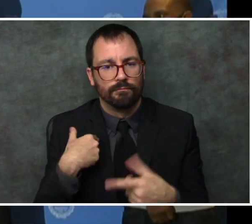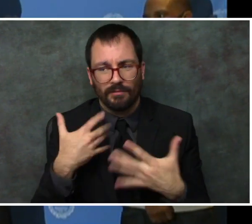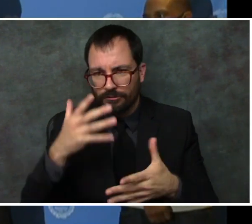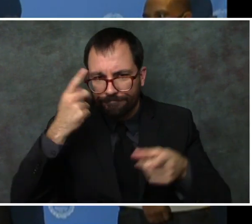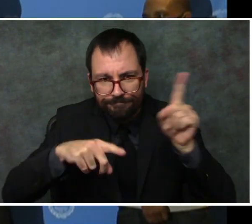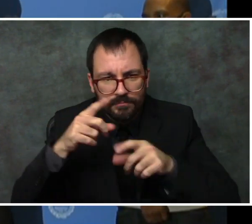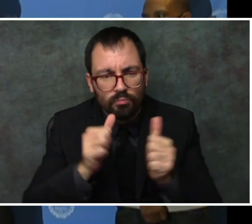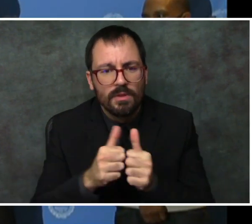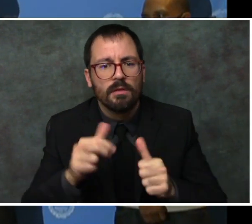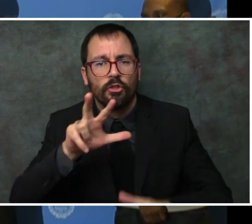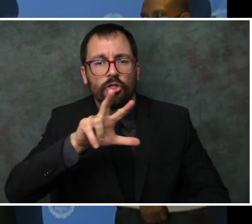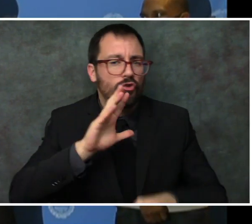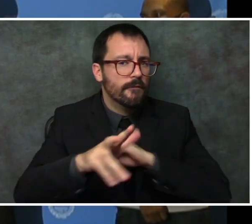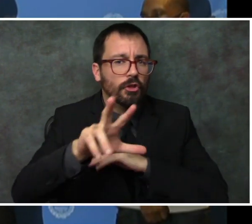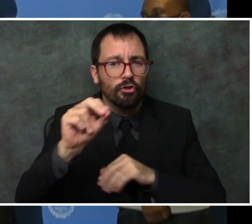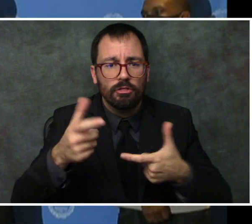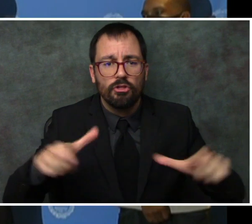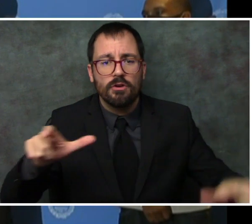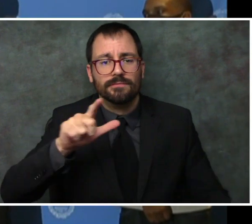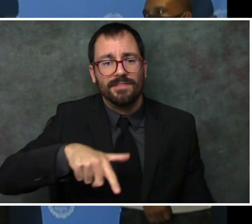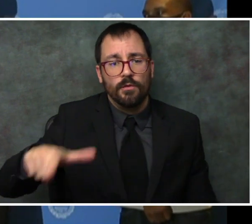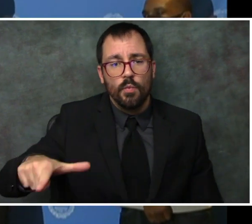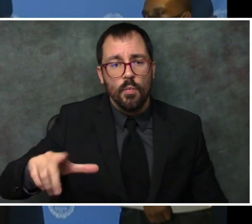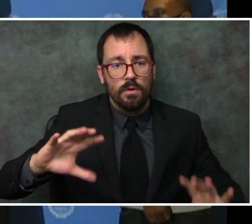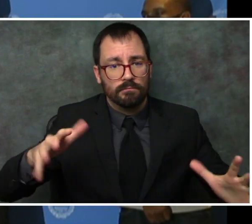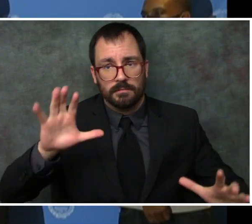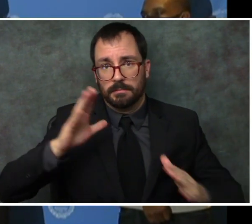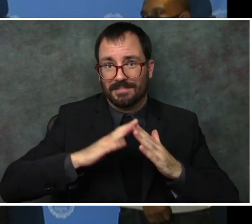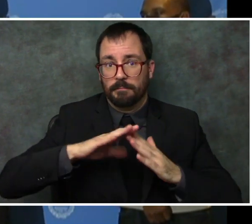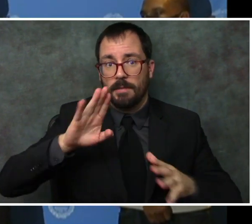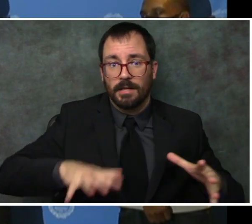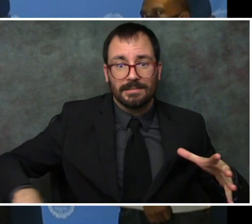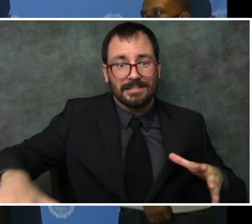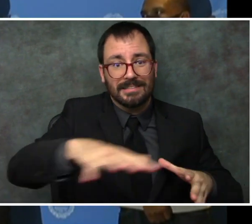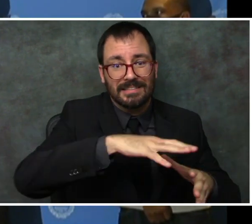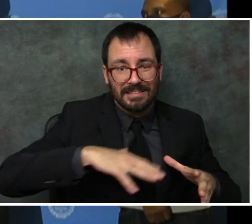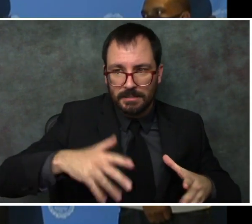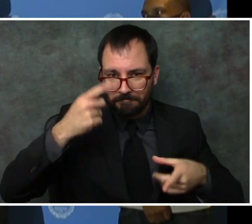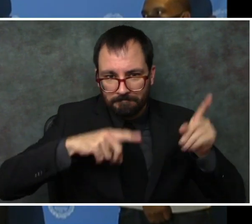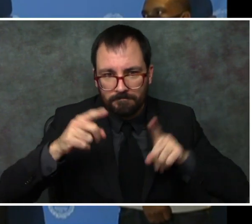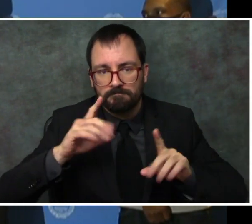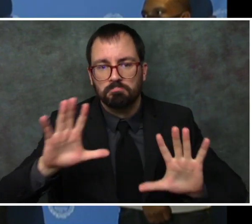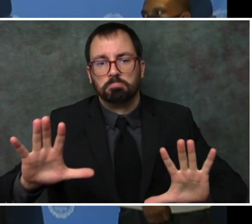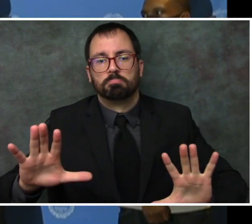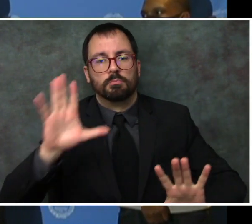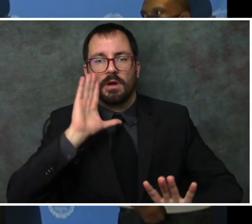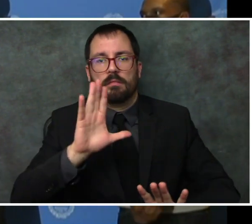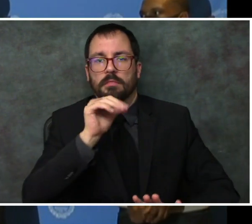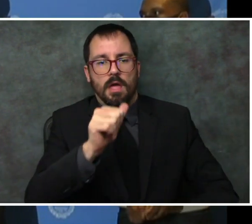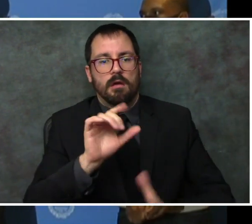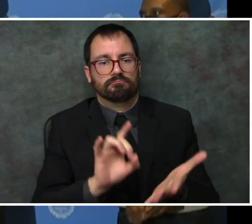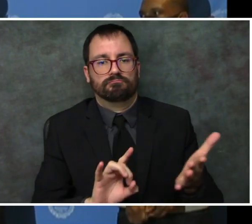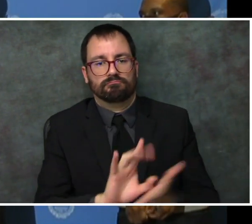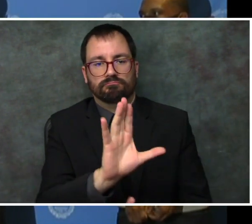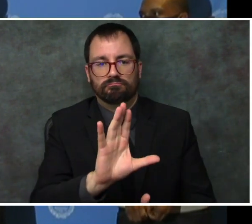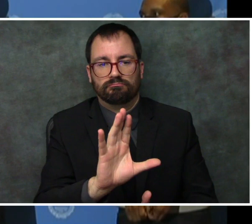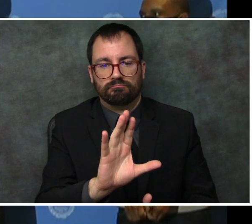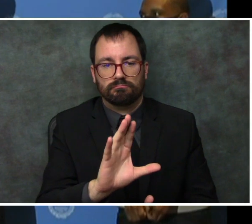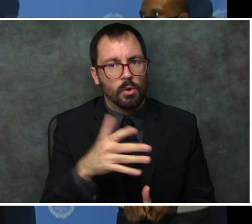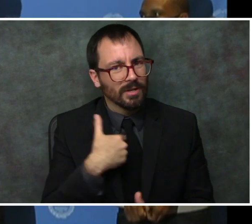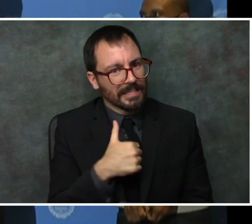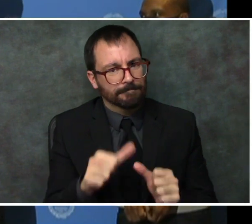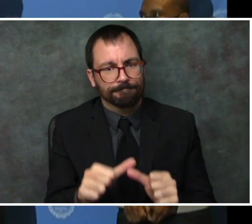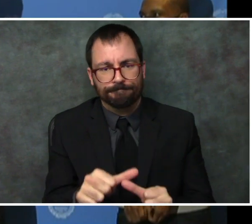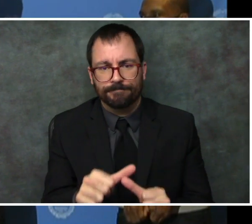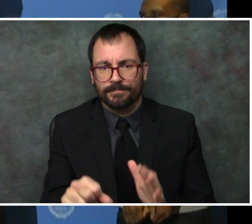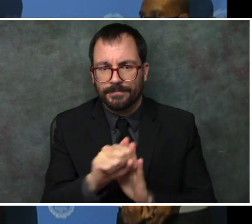City of Boston. We're going to have more to share moving forward. The state yesterday announced new resource. I believe the governor talked about it a